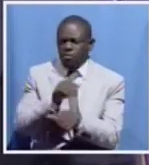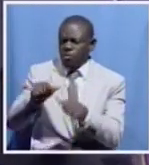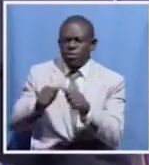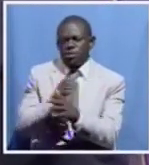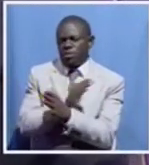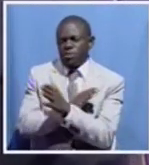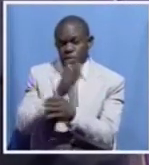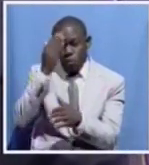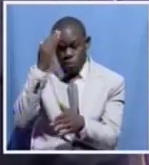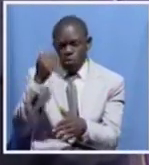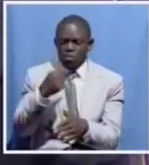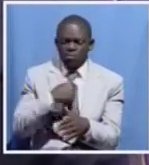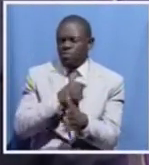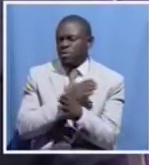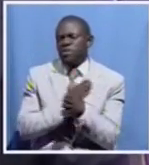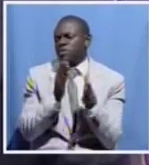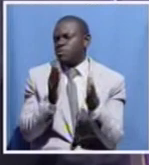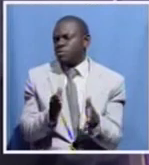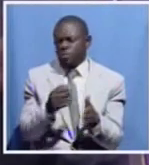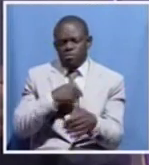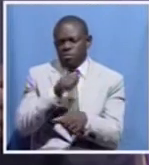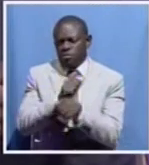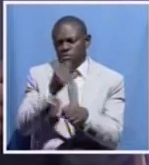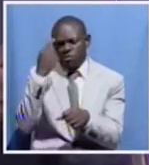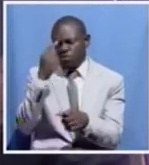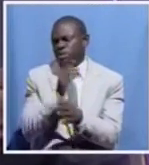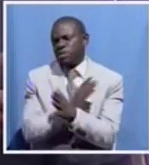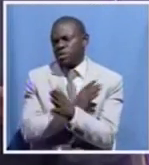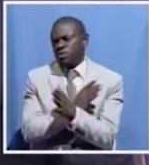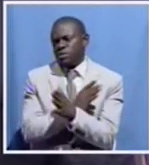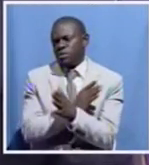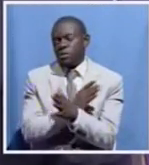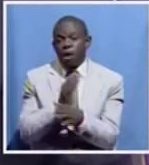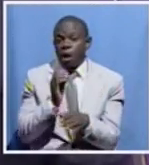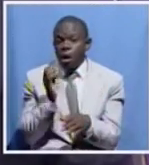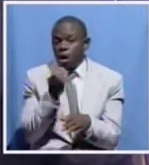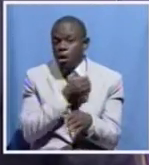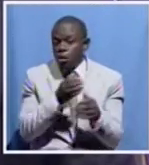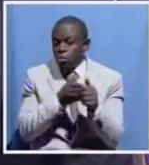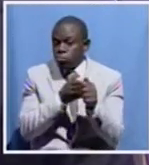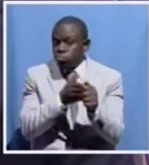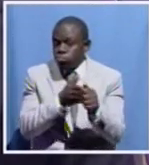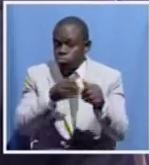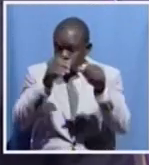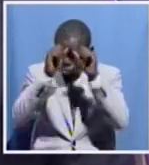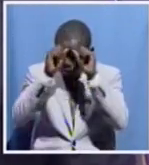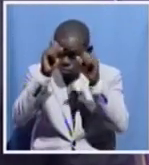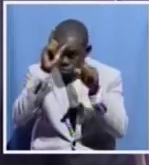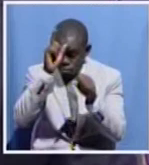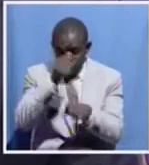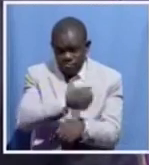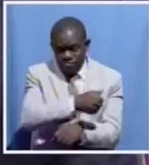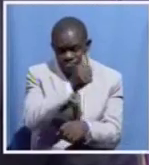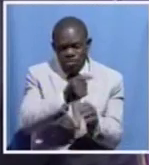Zambian, is the fact that our leadership, especially under our president, Edgar Lungu himself, has shown that they